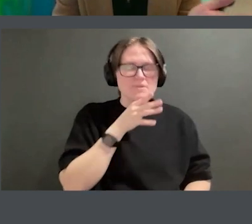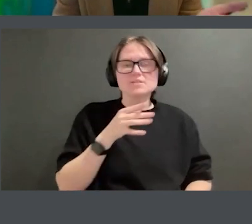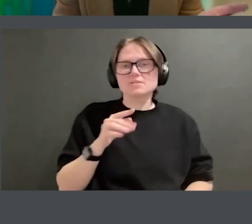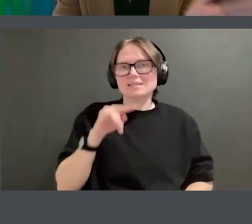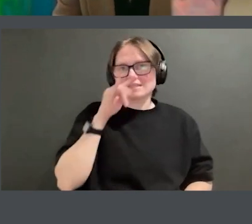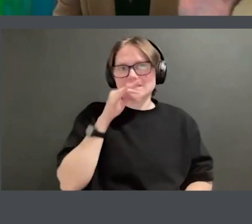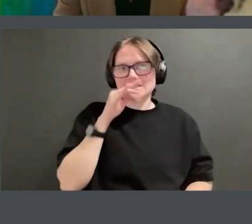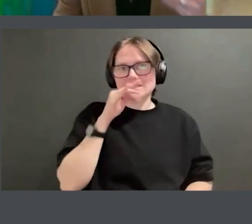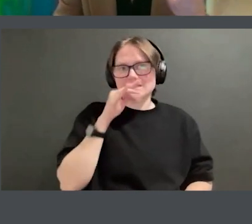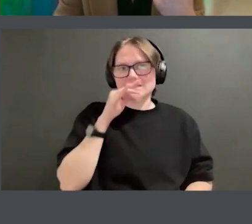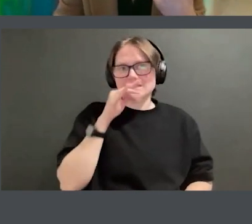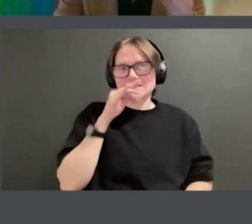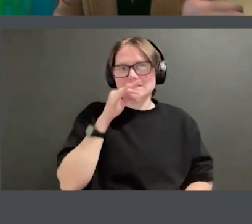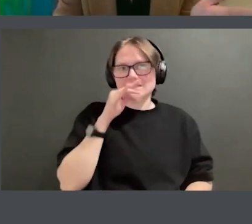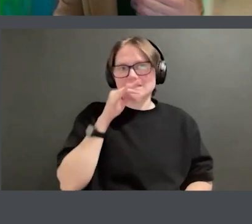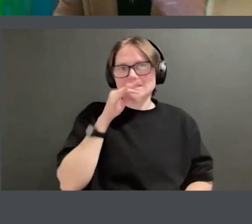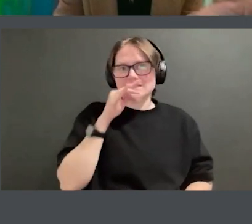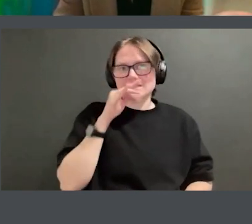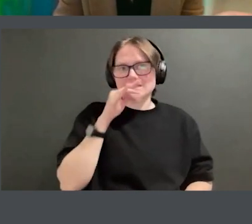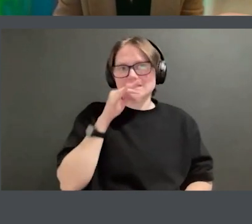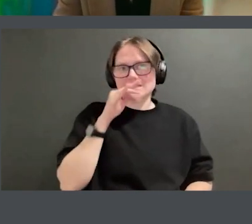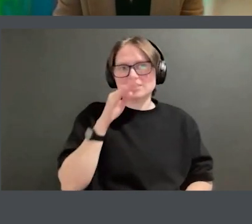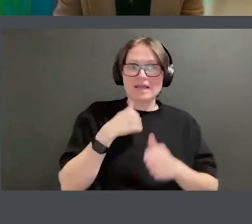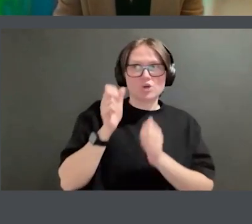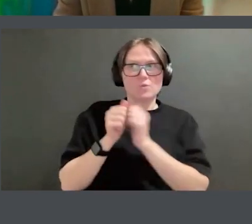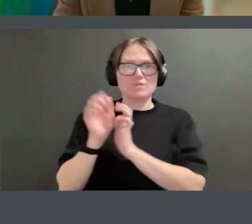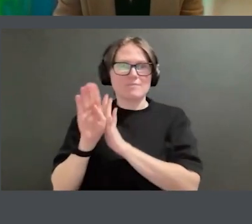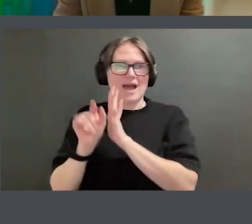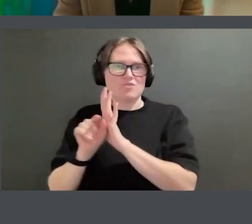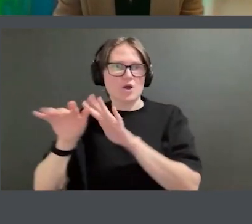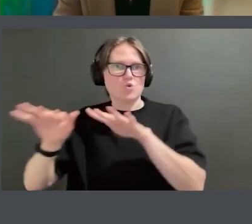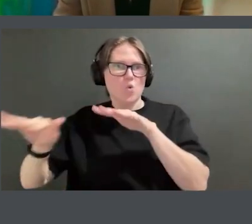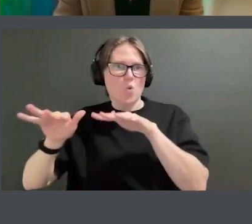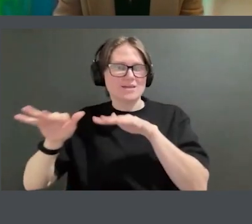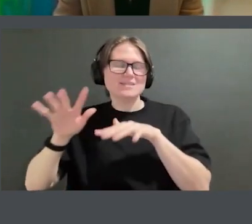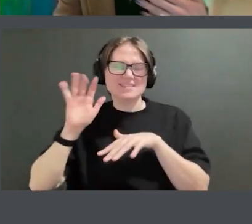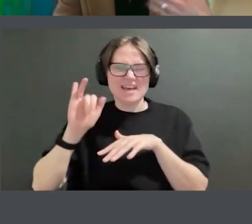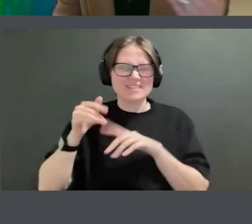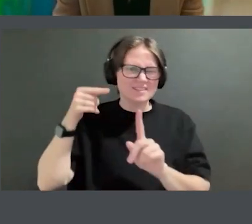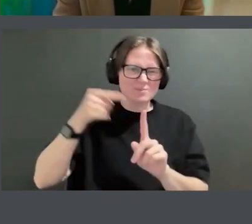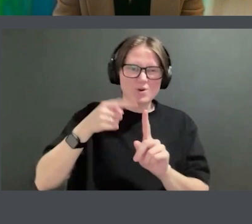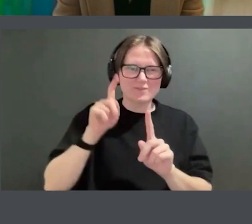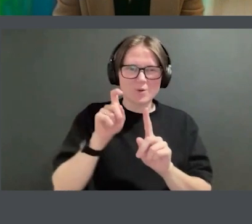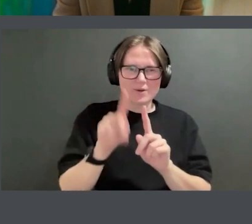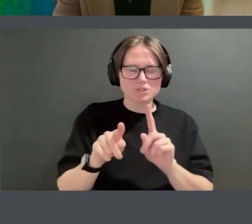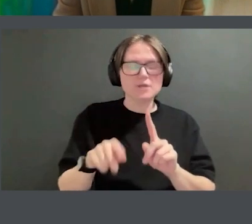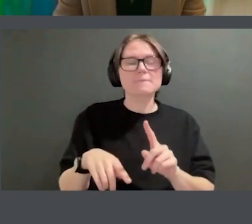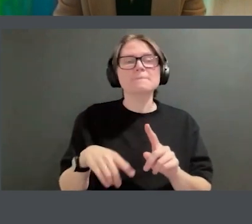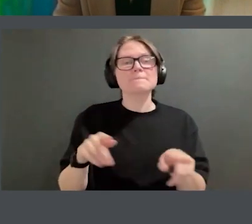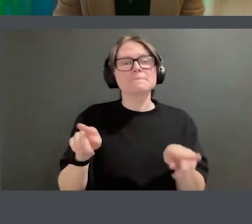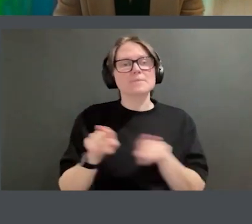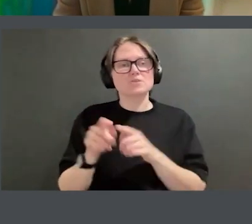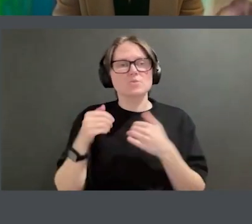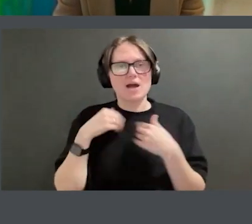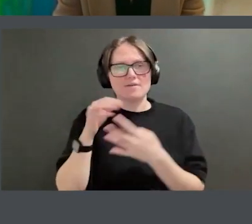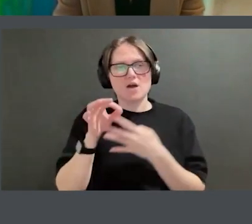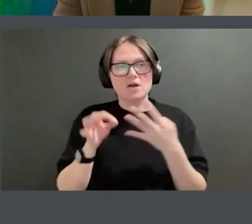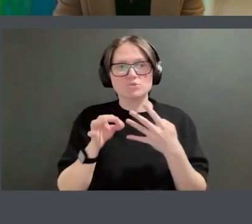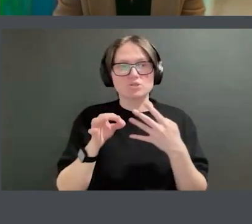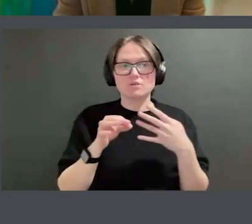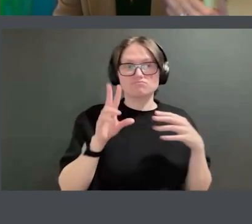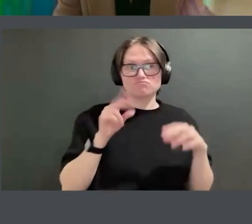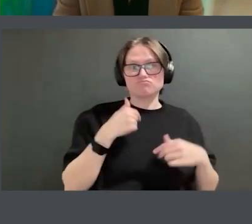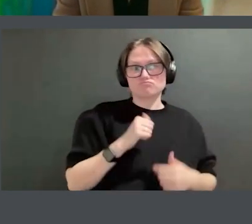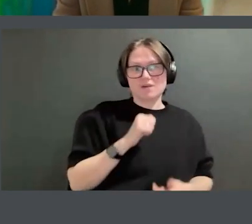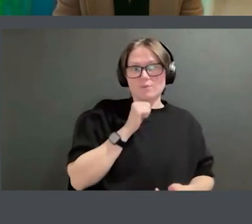going to rate can I hear in background noise? Basically, that's what the question is getting at. And then there's also options I would